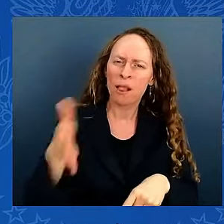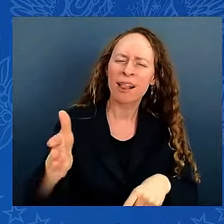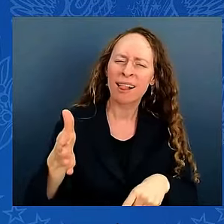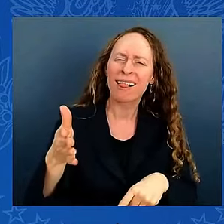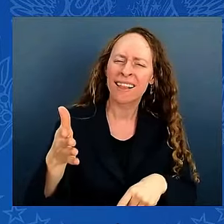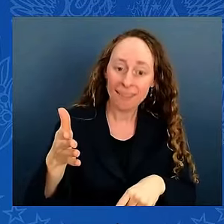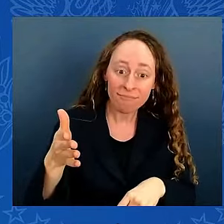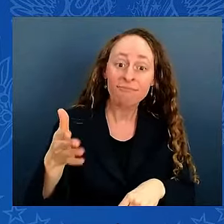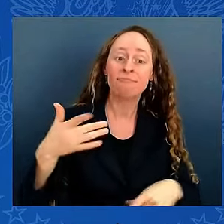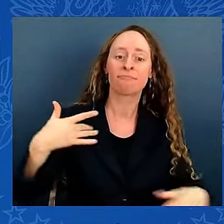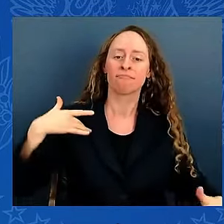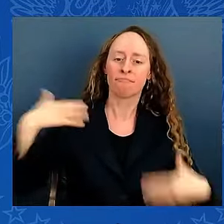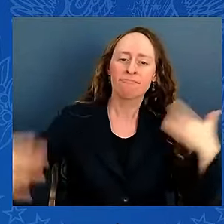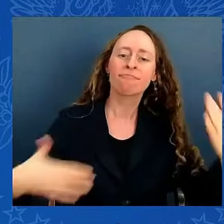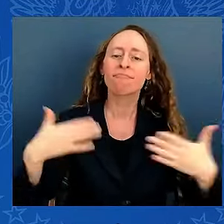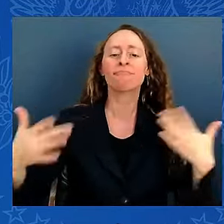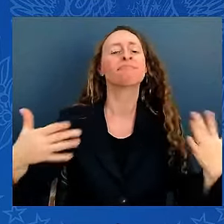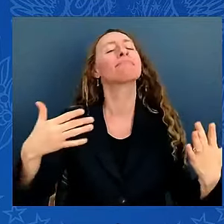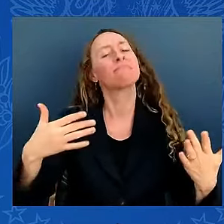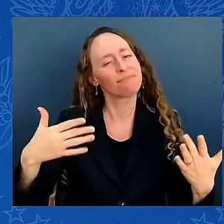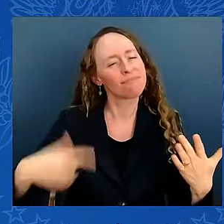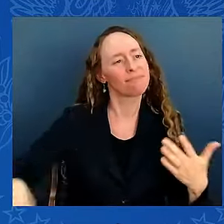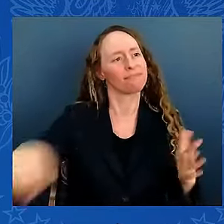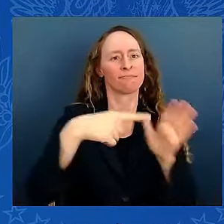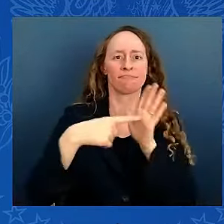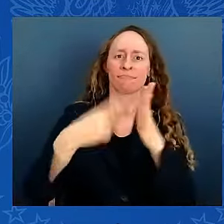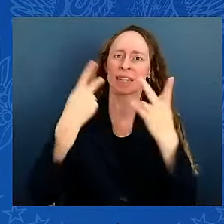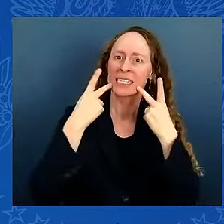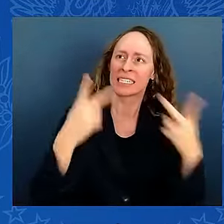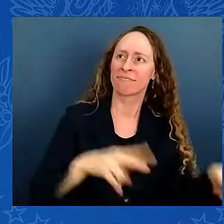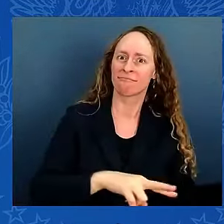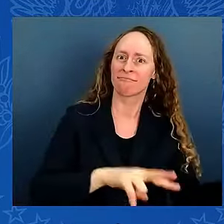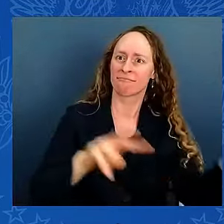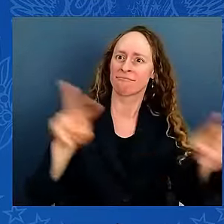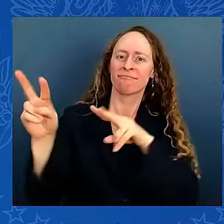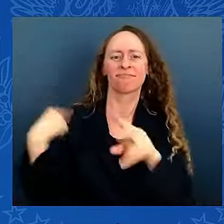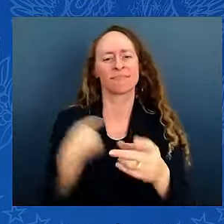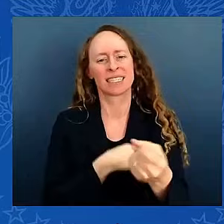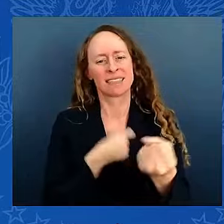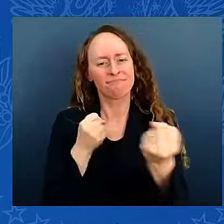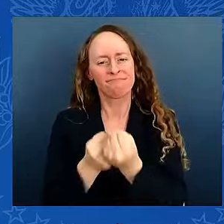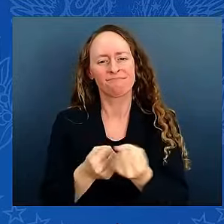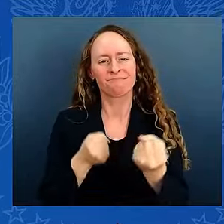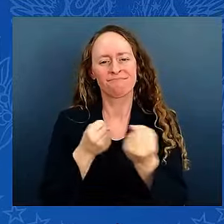nation and thousands of fans here today, thank you. Thank you for representing the